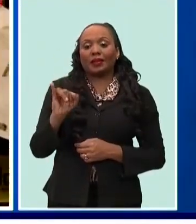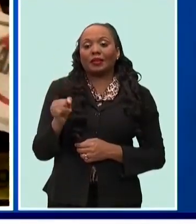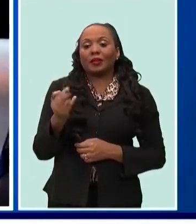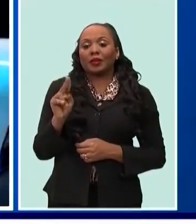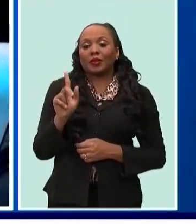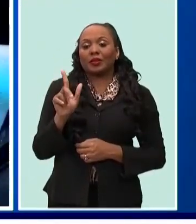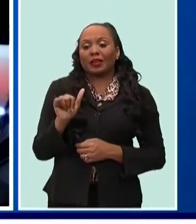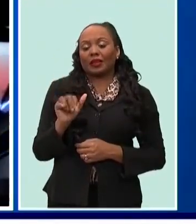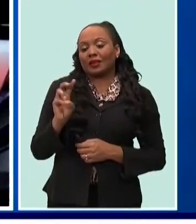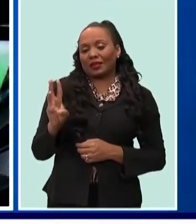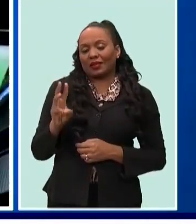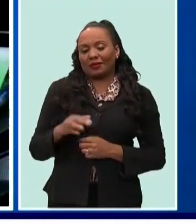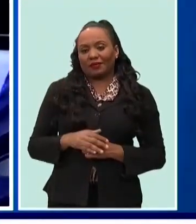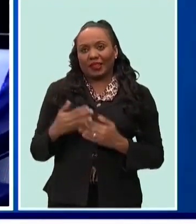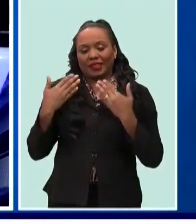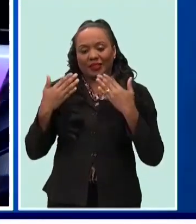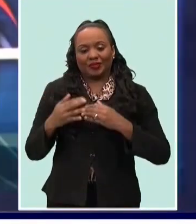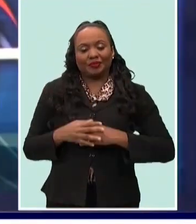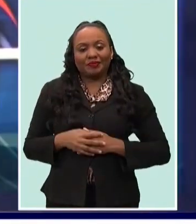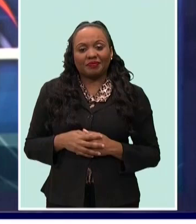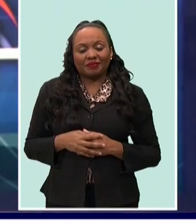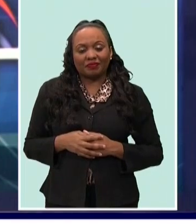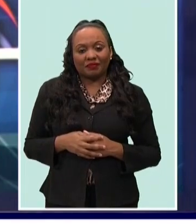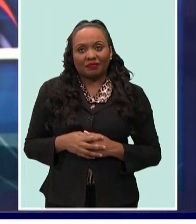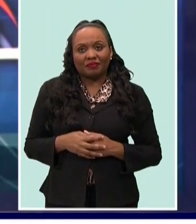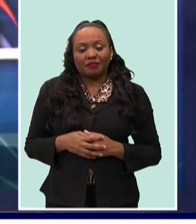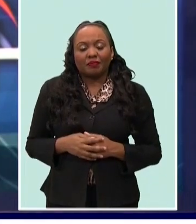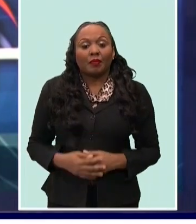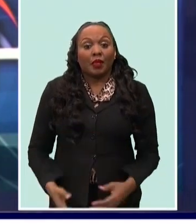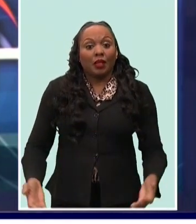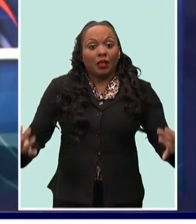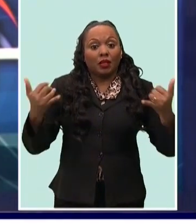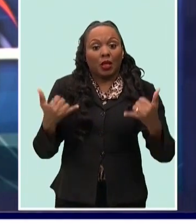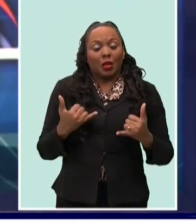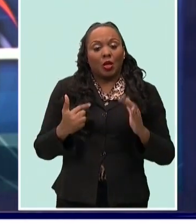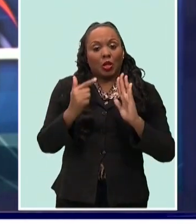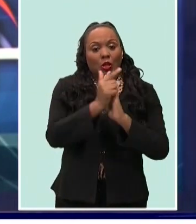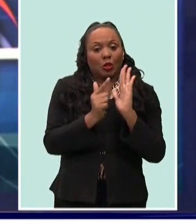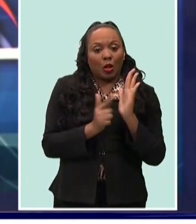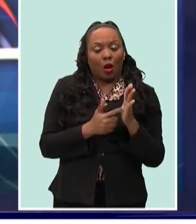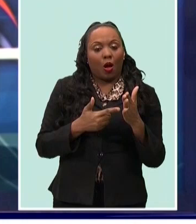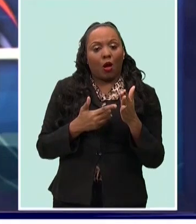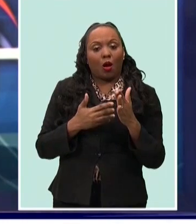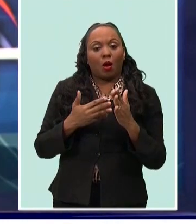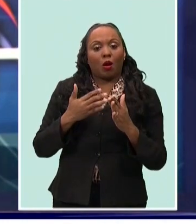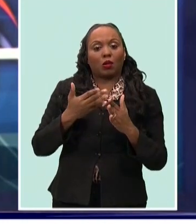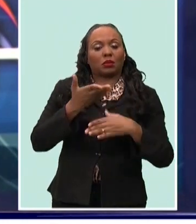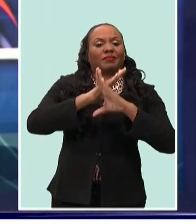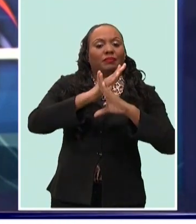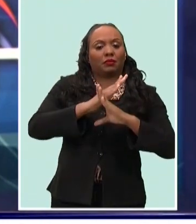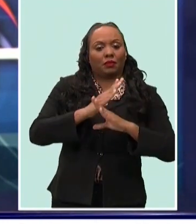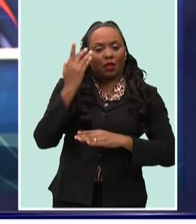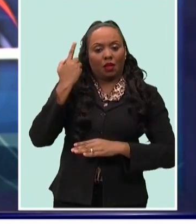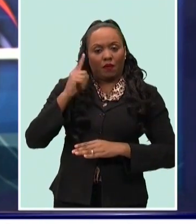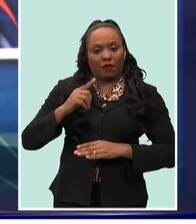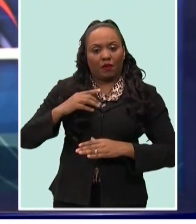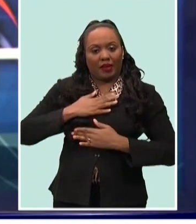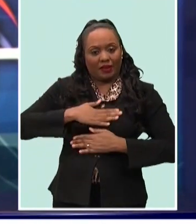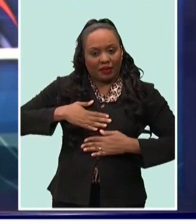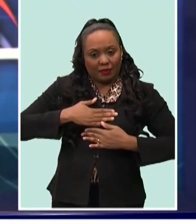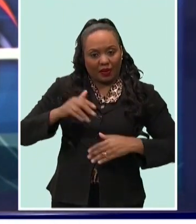Sengis, CBC News. Well, meantime, we're hearing that laws and restrictions imposed on entertainment activities